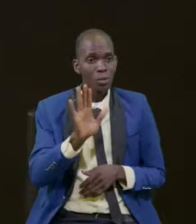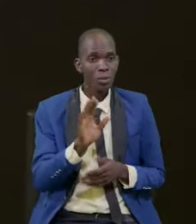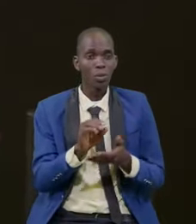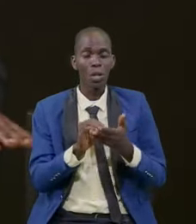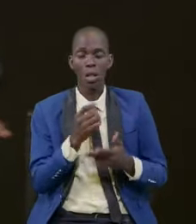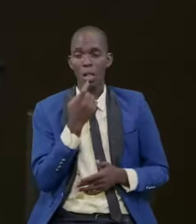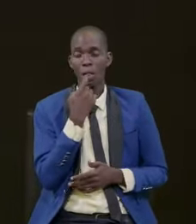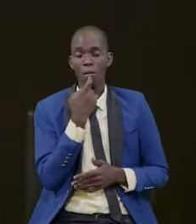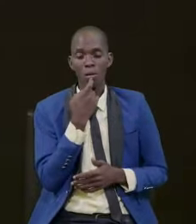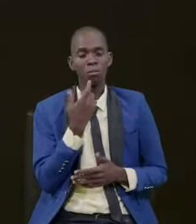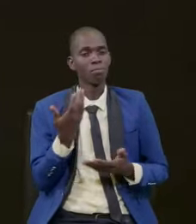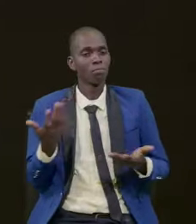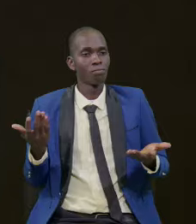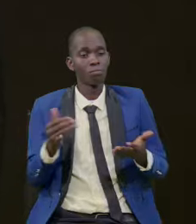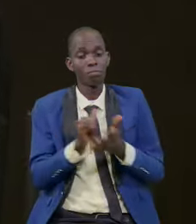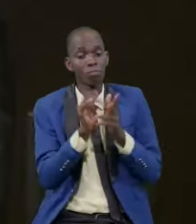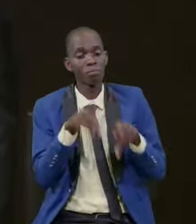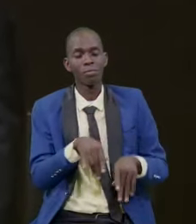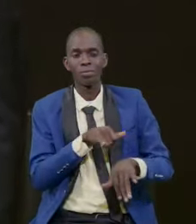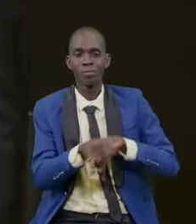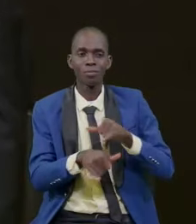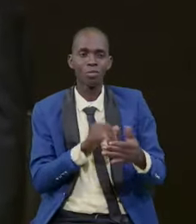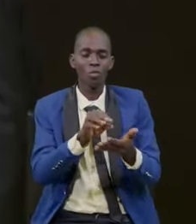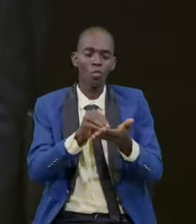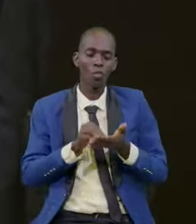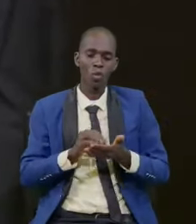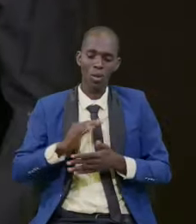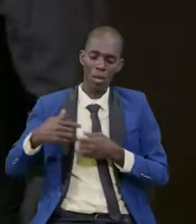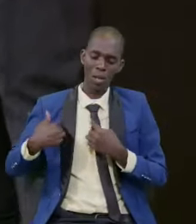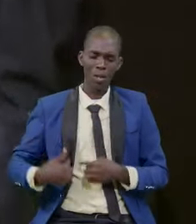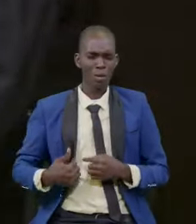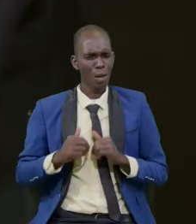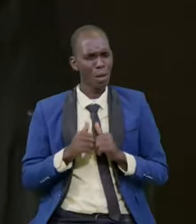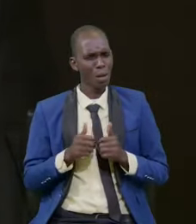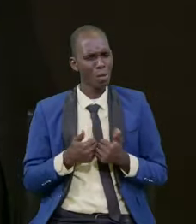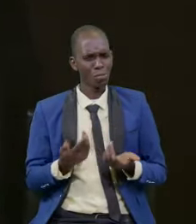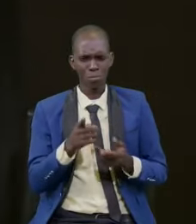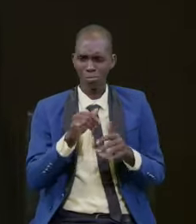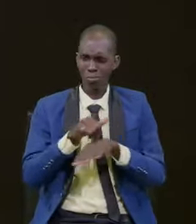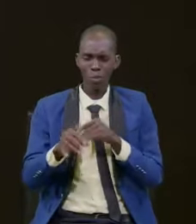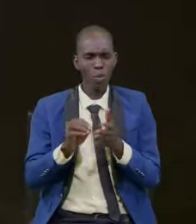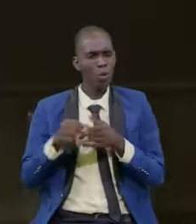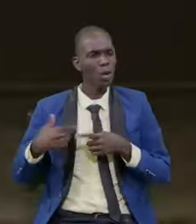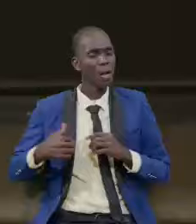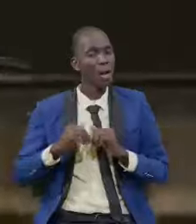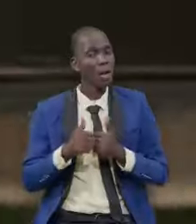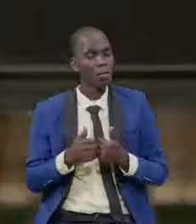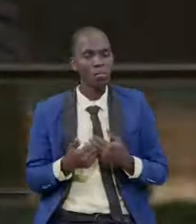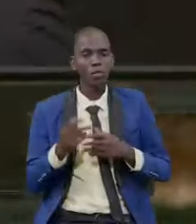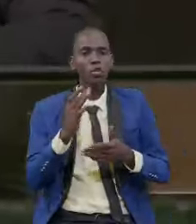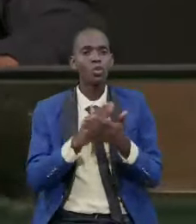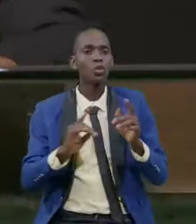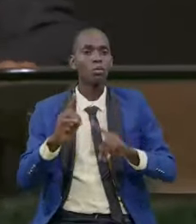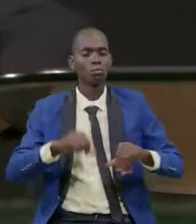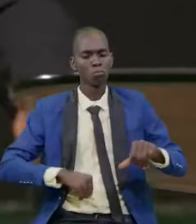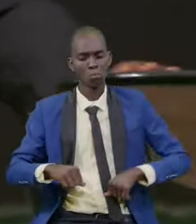but deceiveth his own heart. How does he deceive his own heart? I'm saved. You